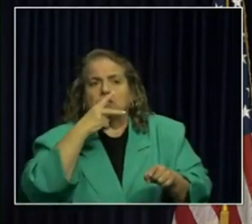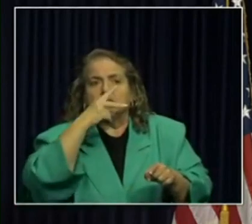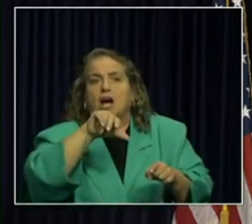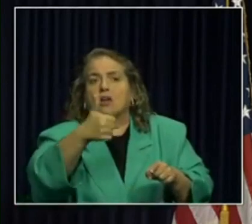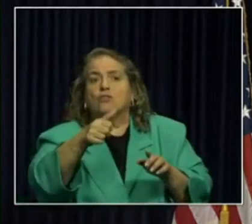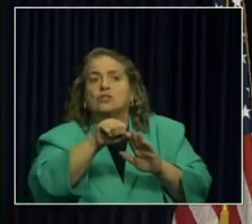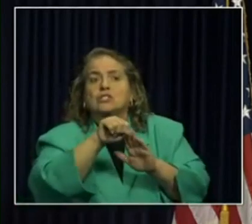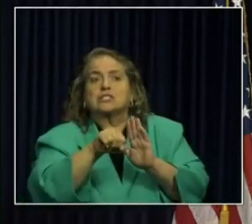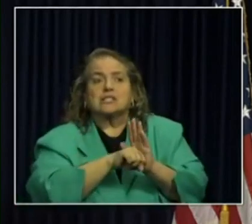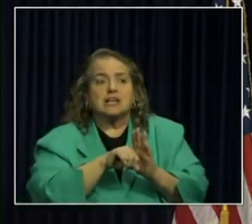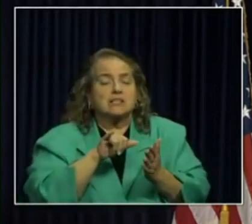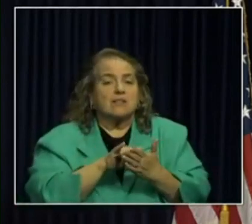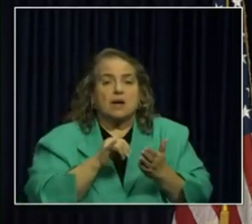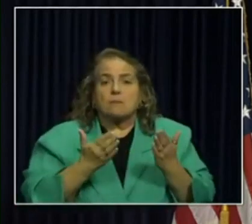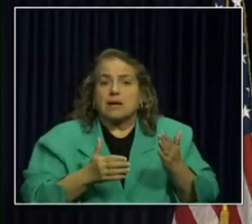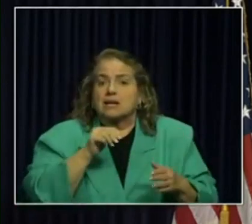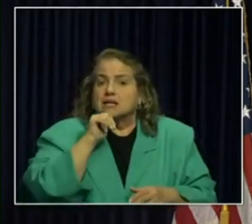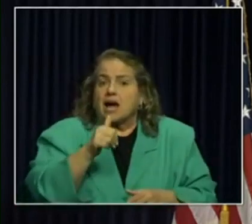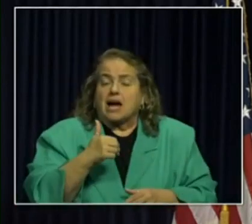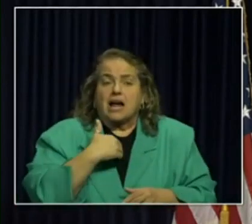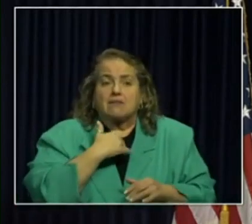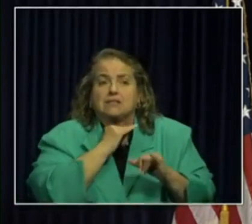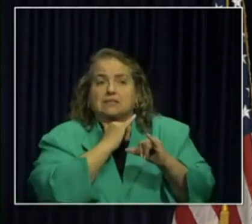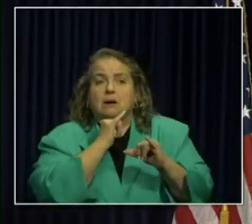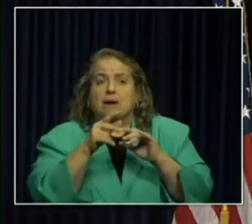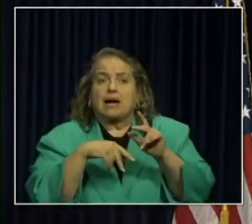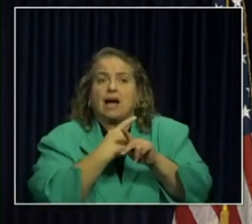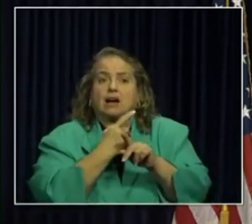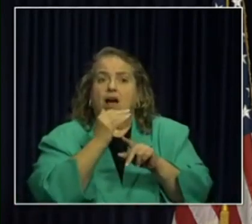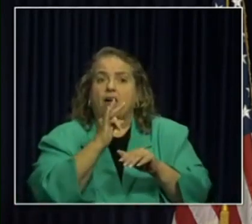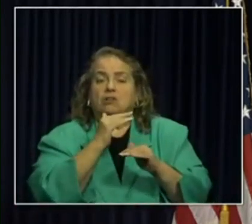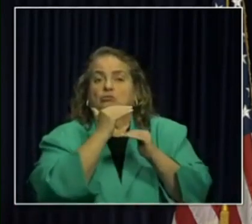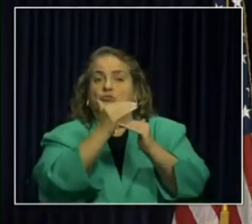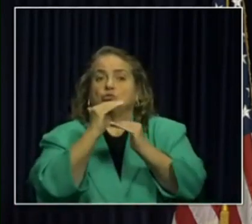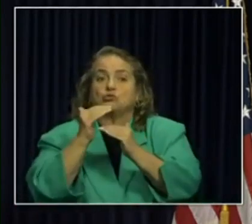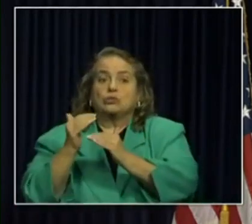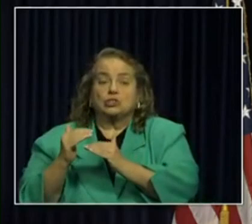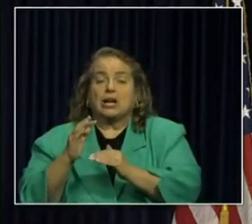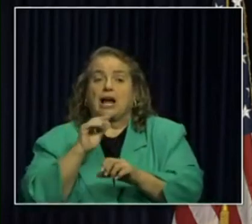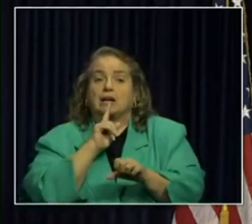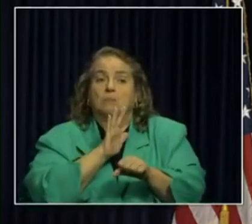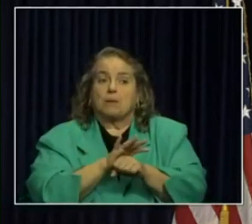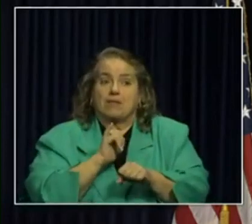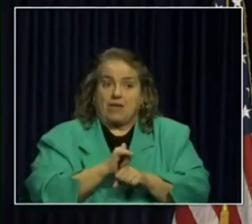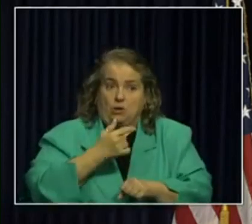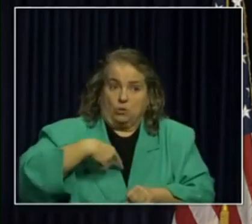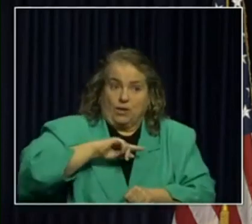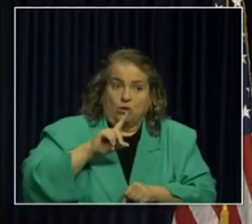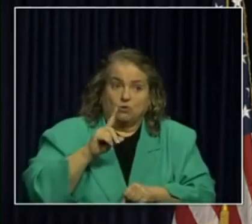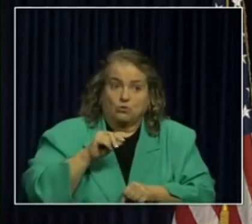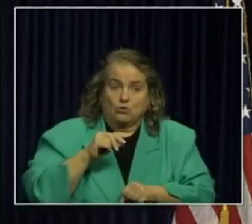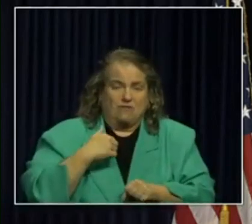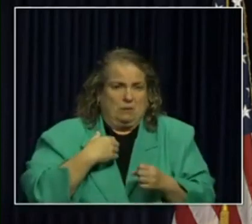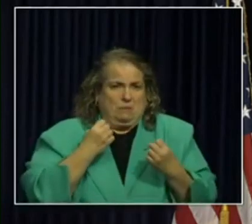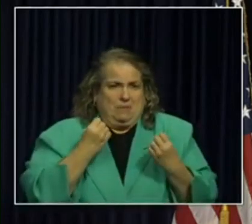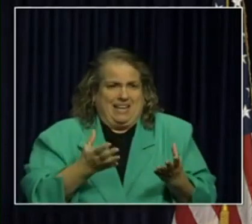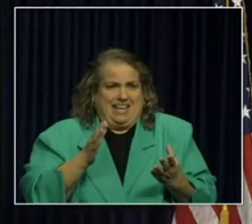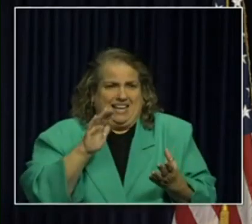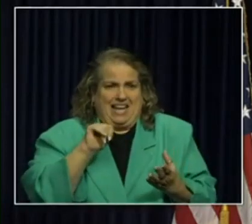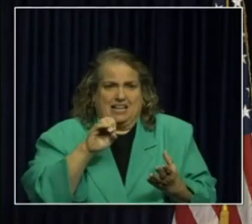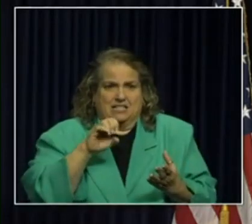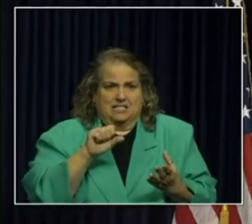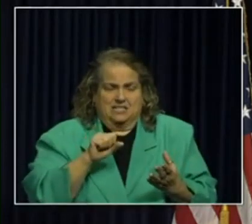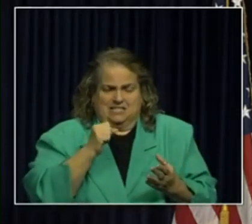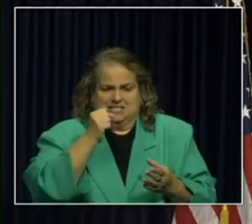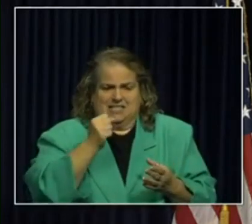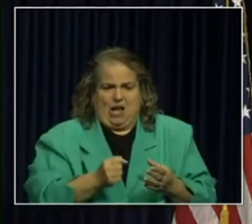states that may not have the same restrictions and commitment that we do have numerous cases just south of